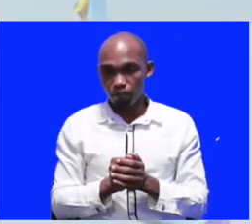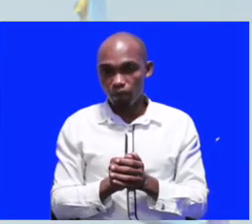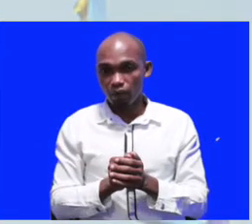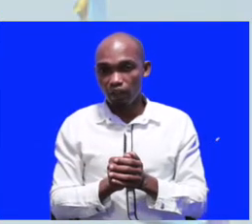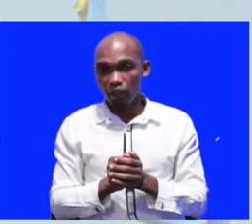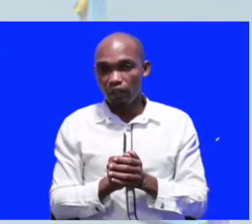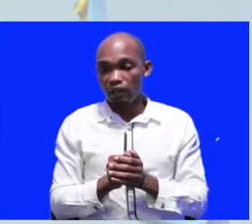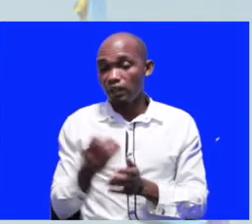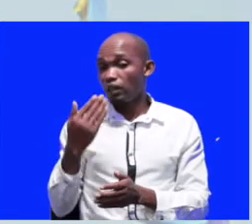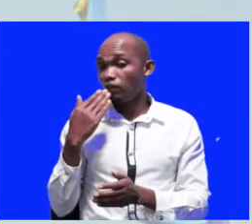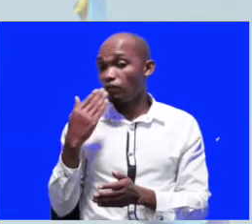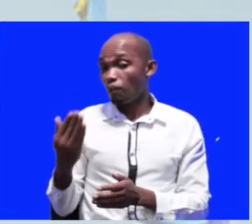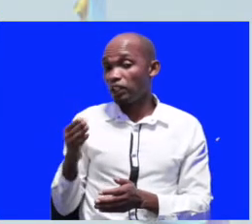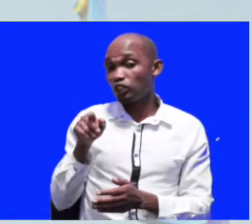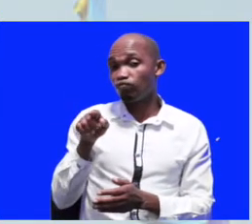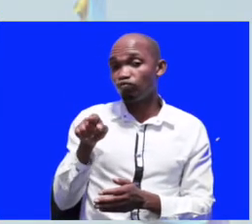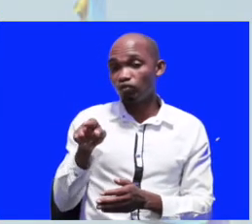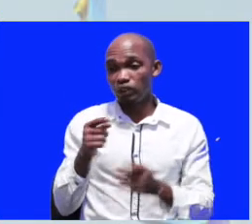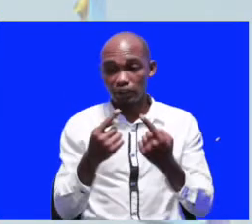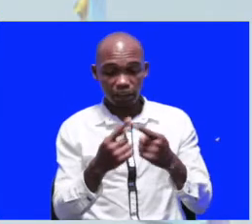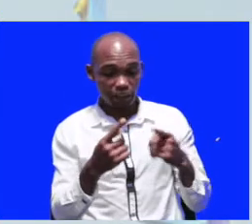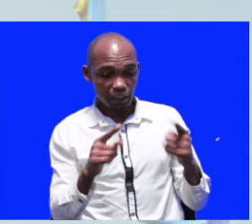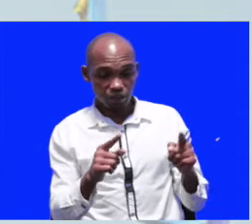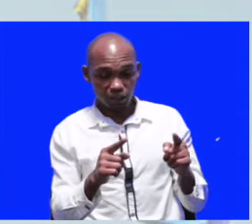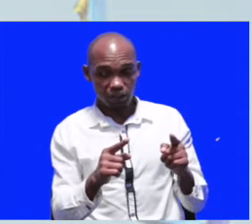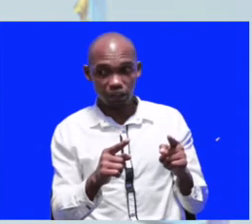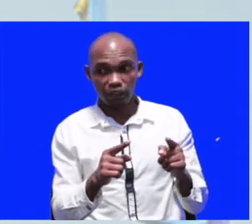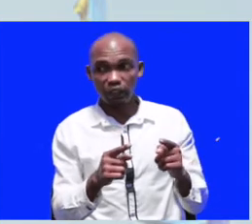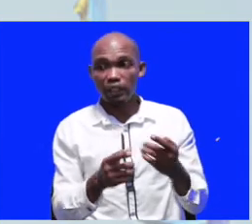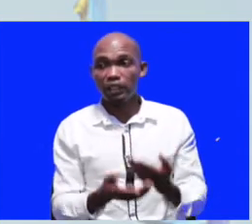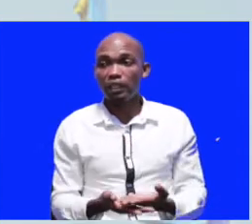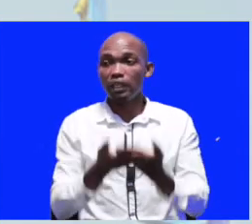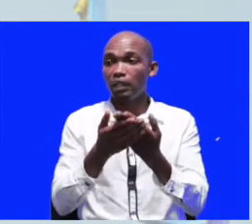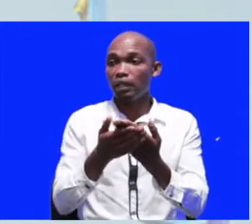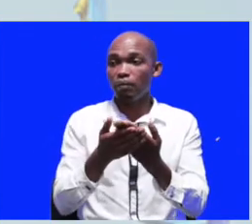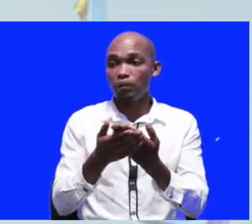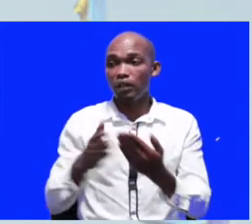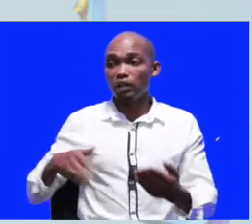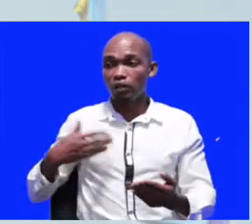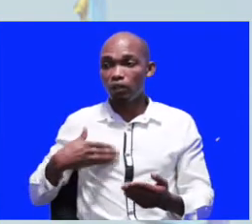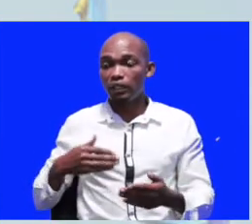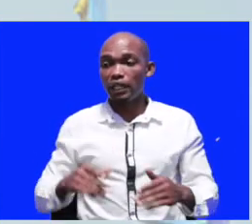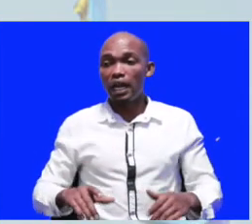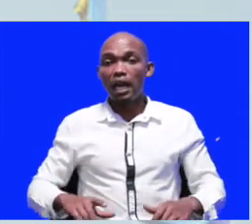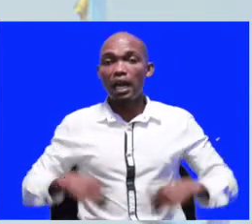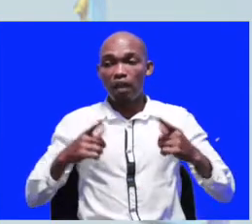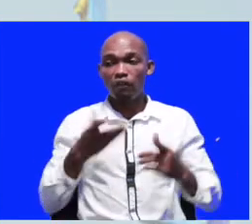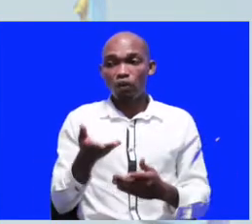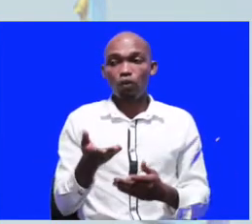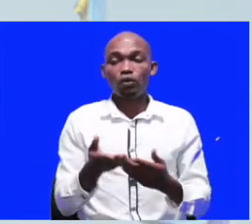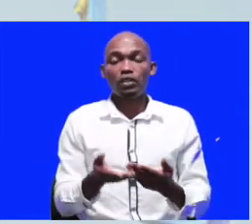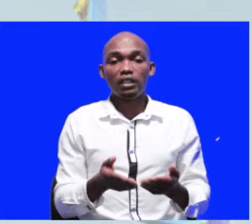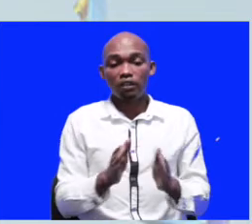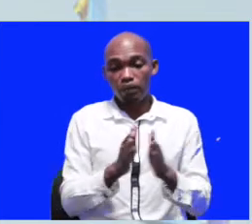The formation of ribonucleic acid, RNA, a self-replicating molecule, was a prerequisite to life, as the form